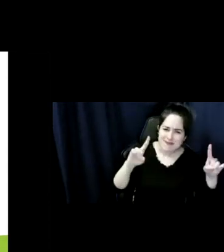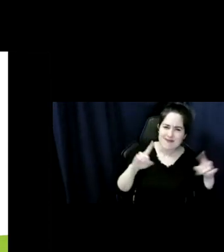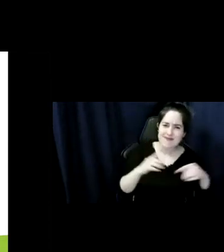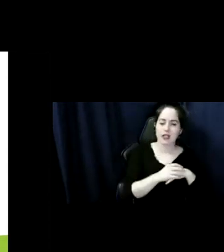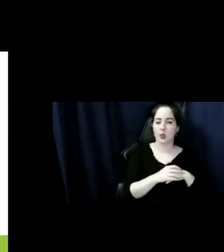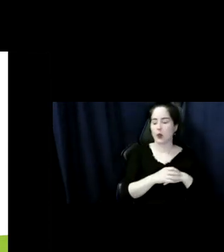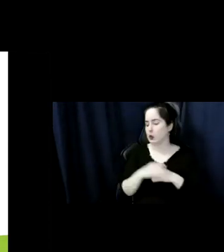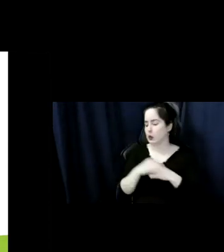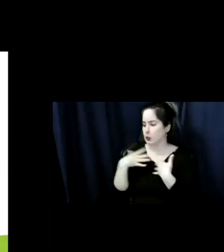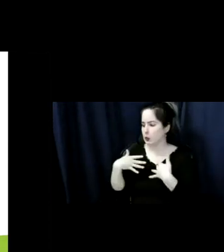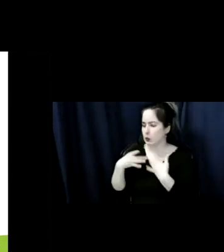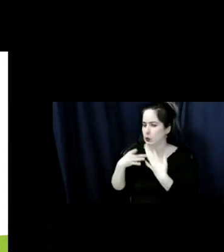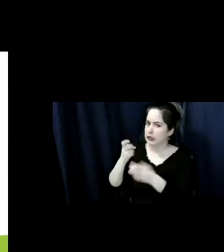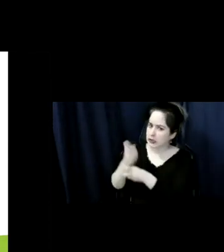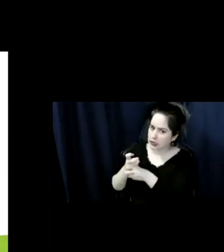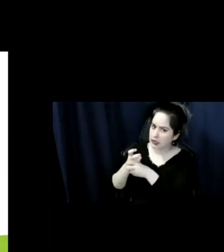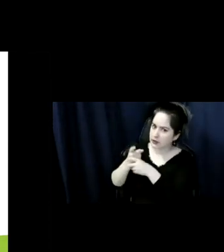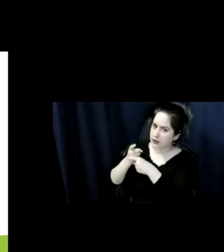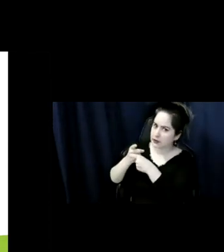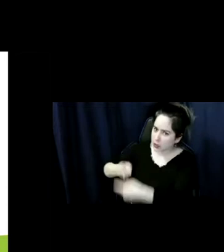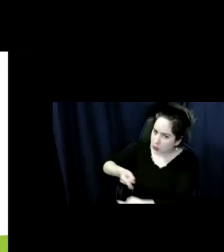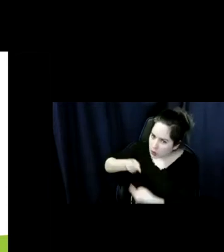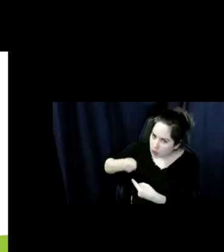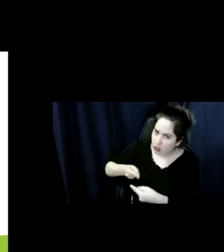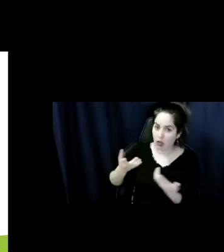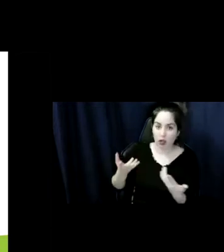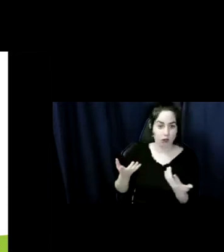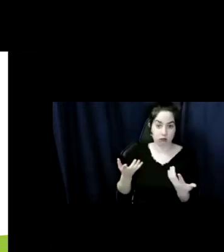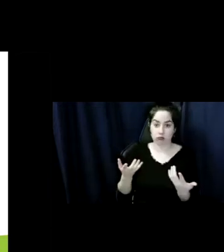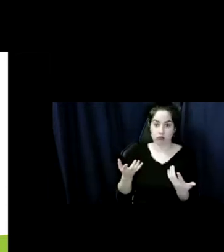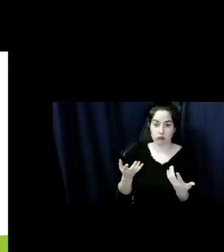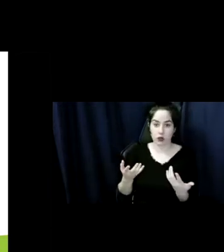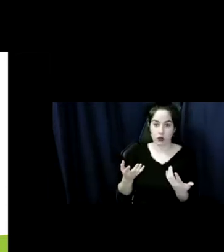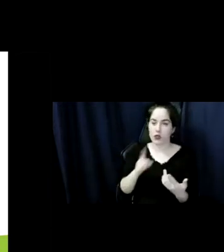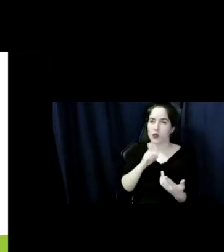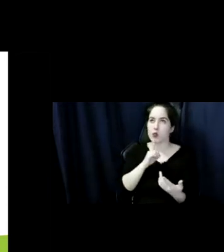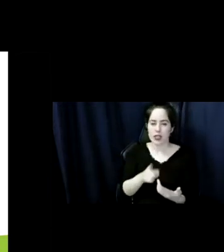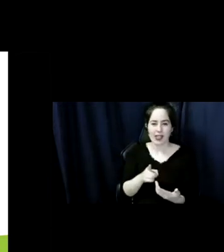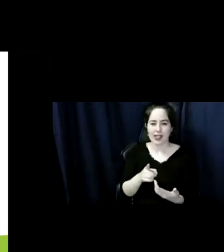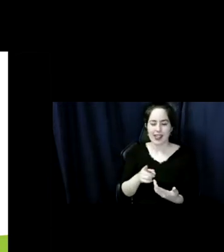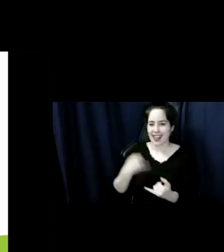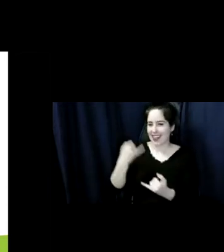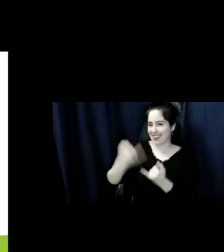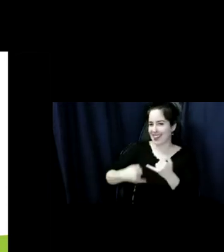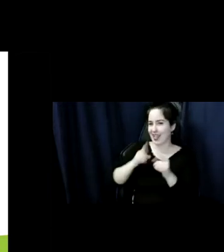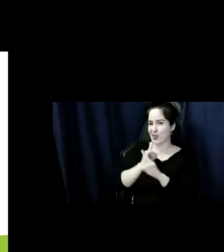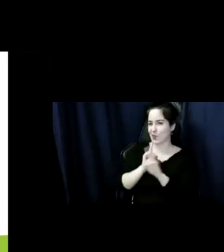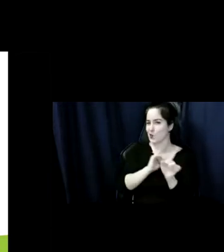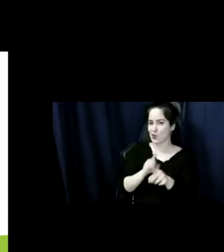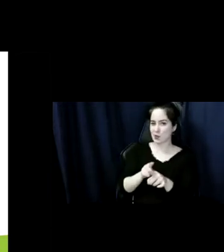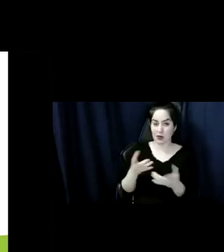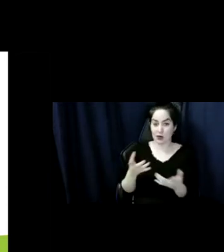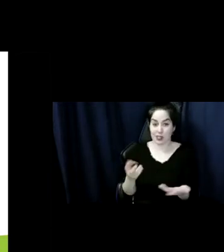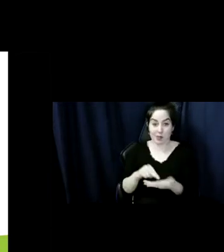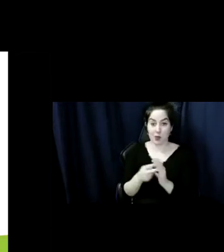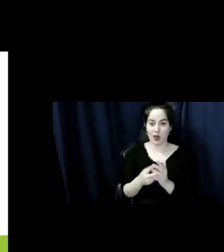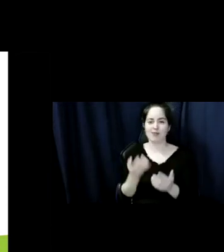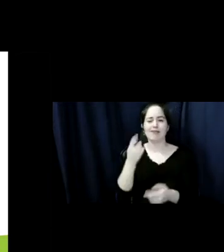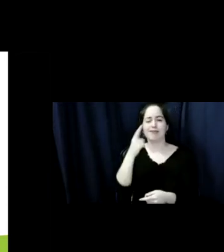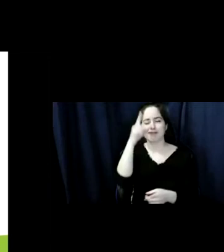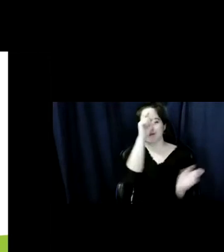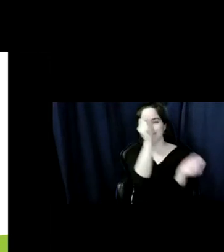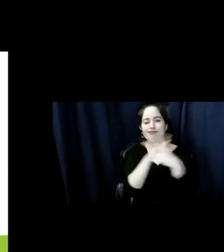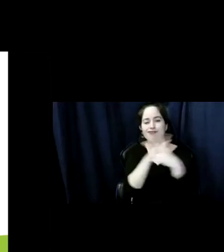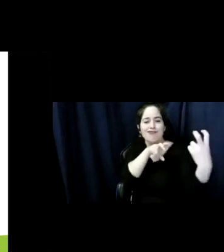with. So think about a final report as you're just having a friendly cup of coffee with your